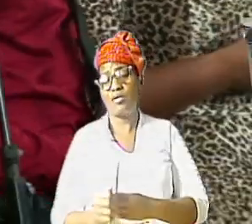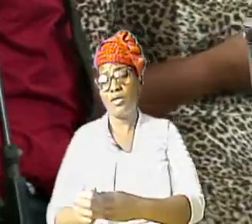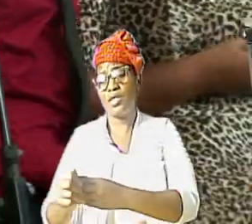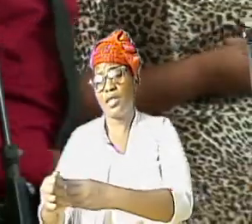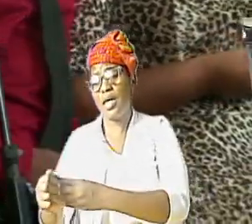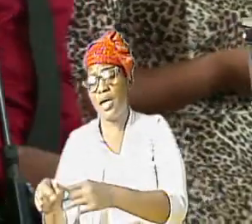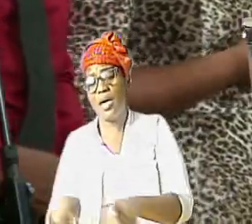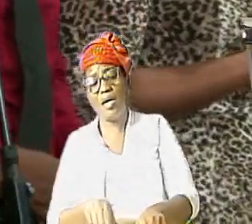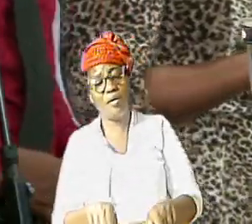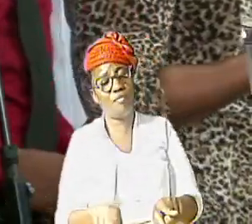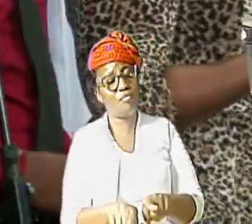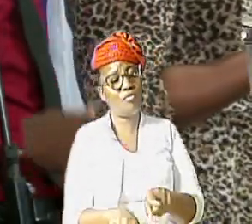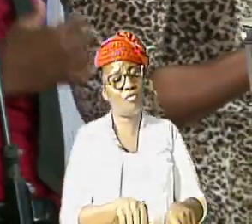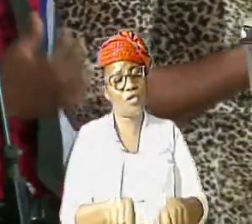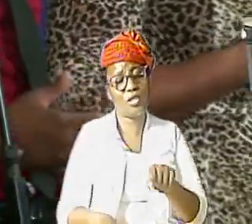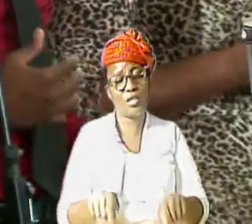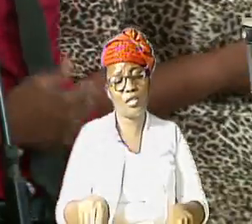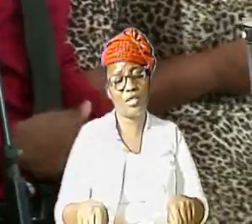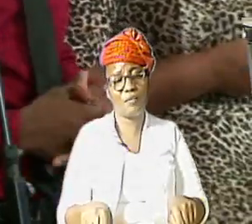guiding my footsteps,